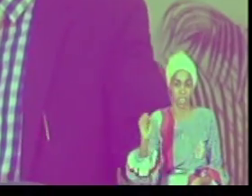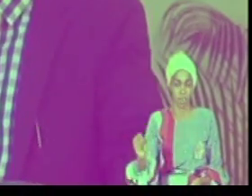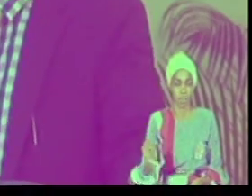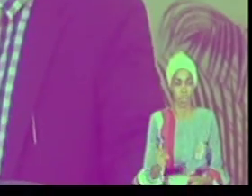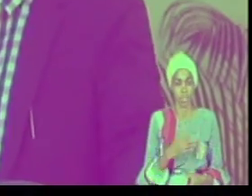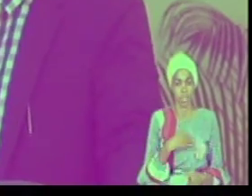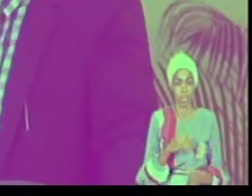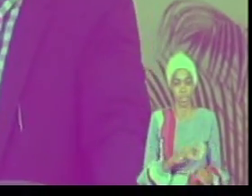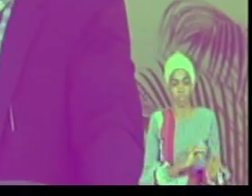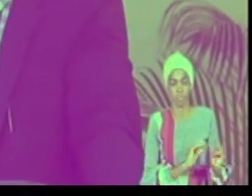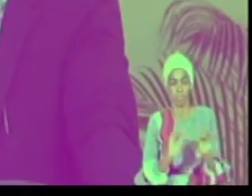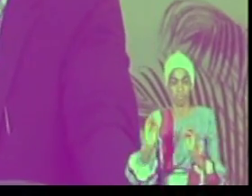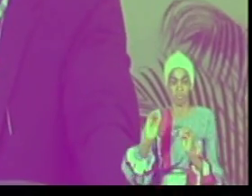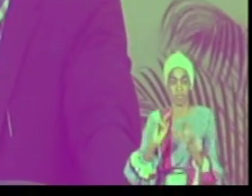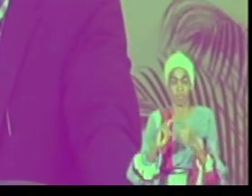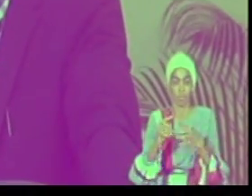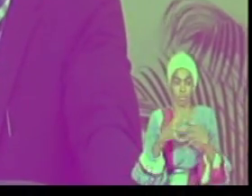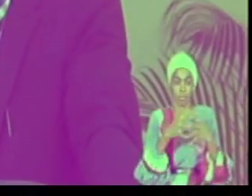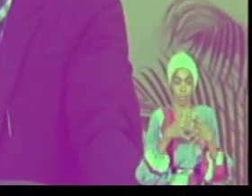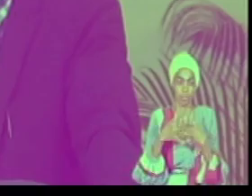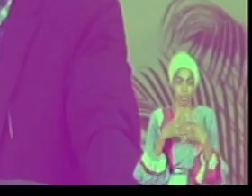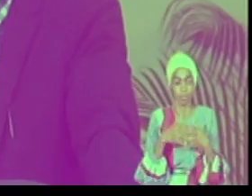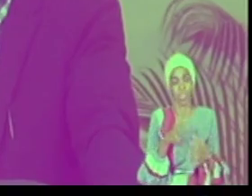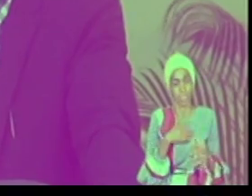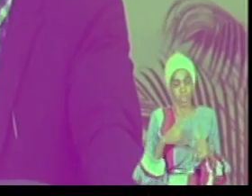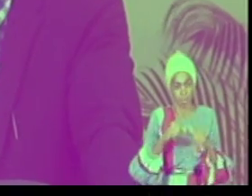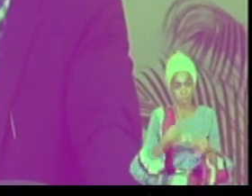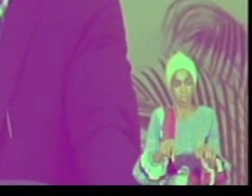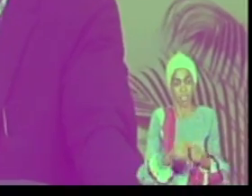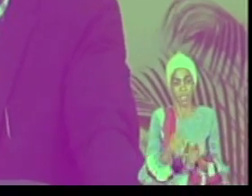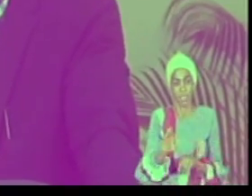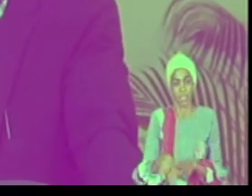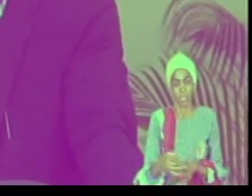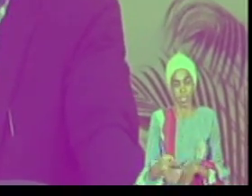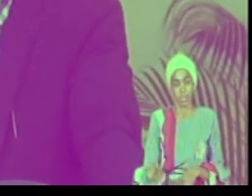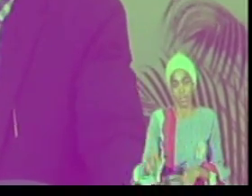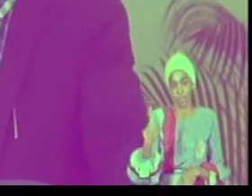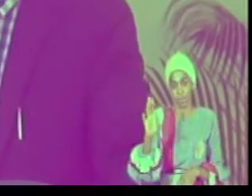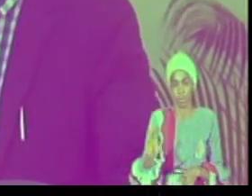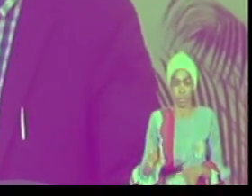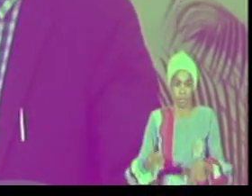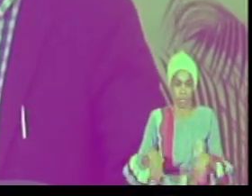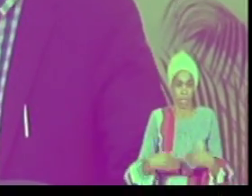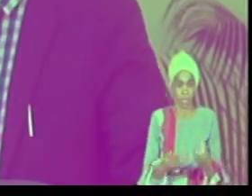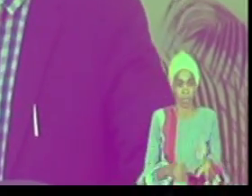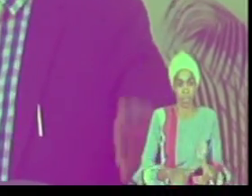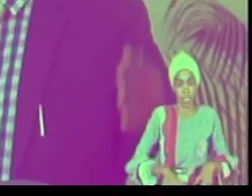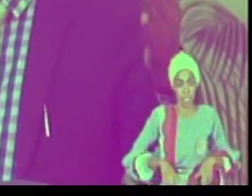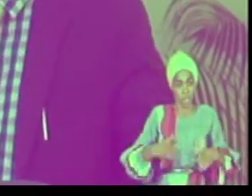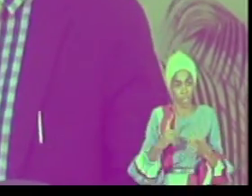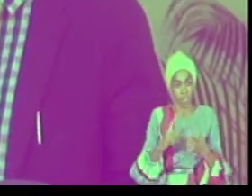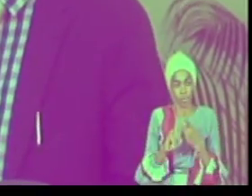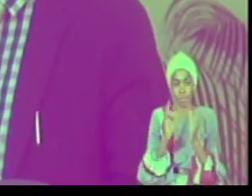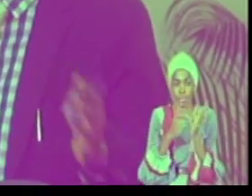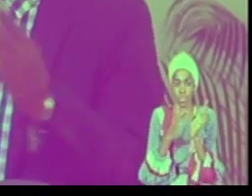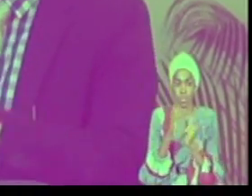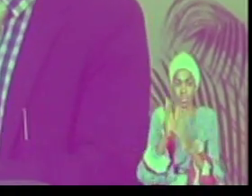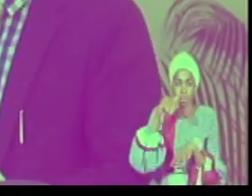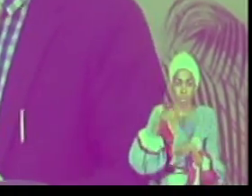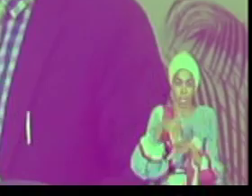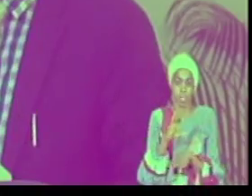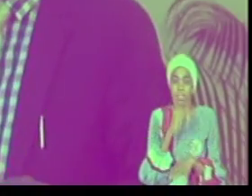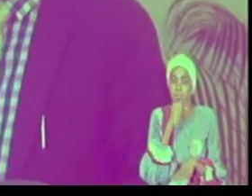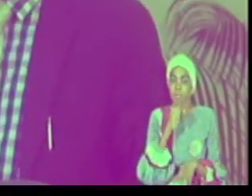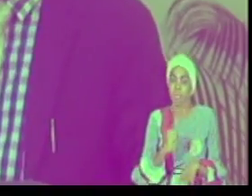still standing as a child of God. And is involved in various aspects of the work for the young adults, now